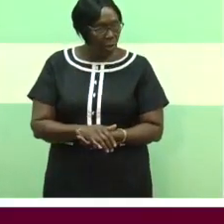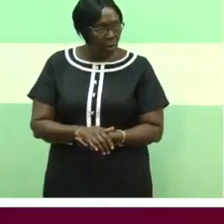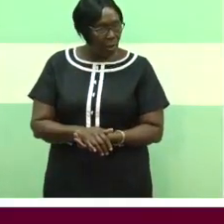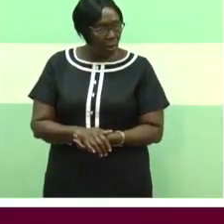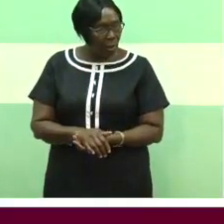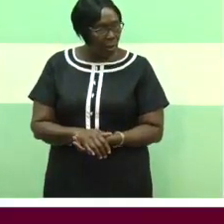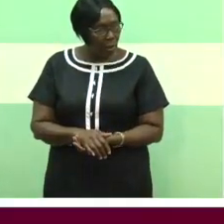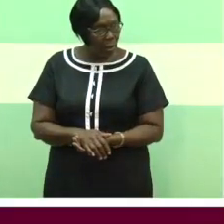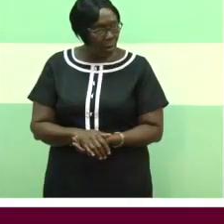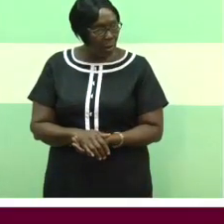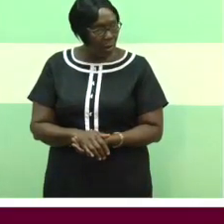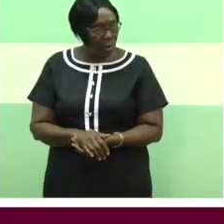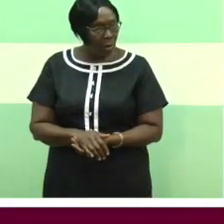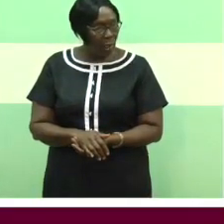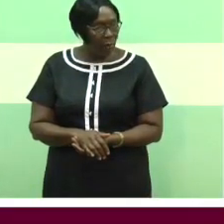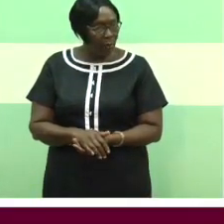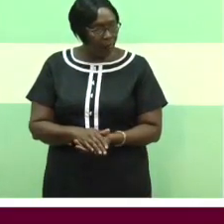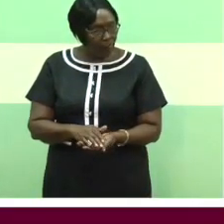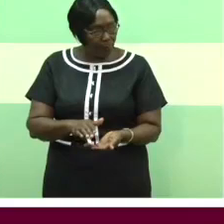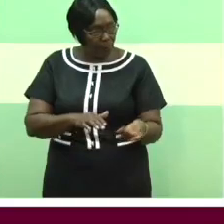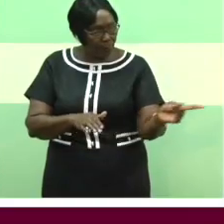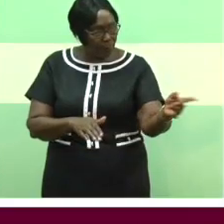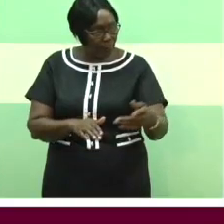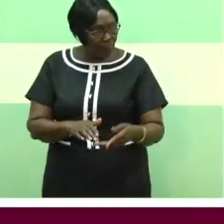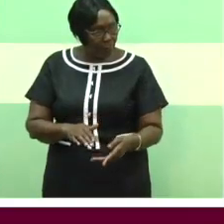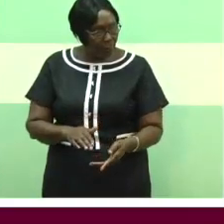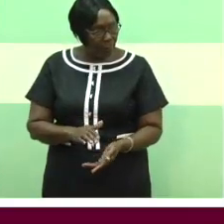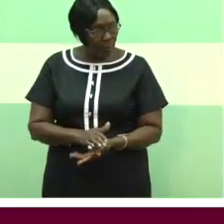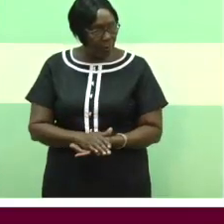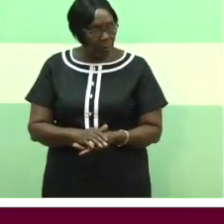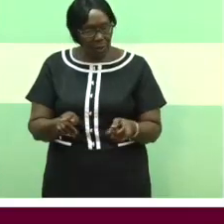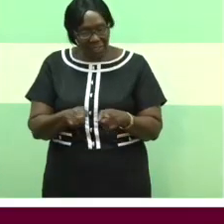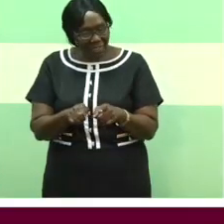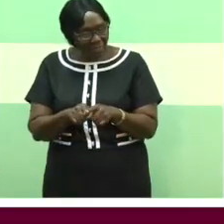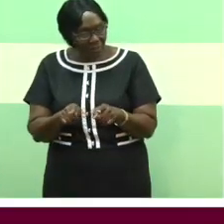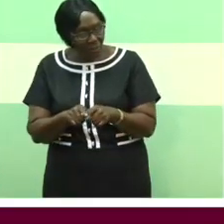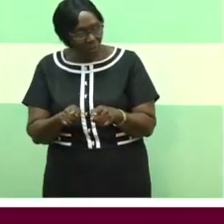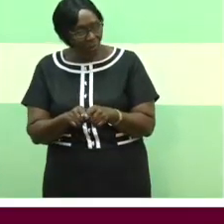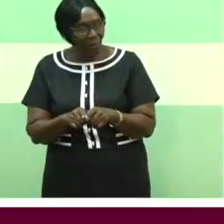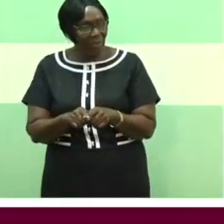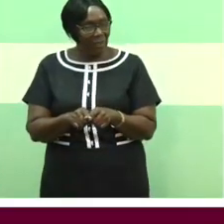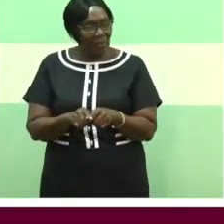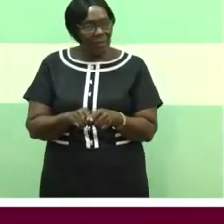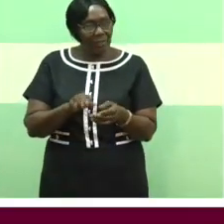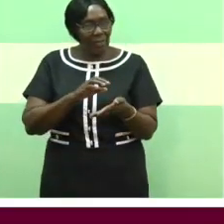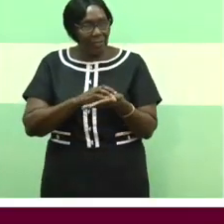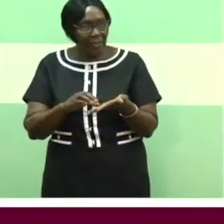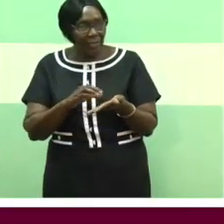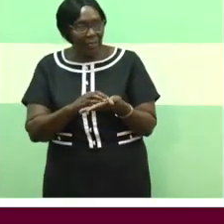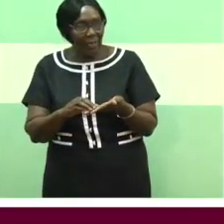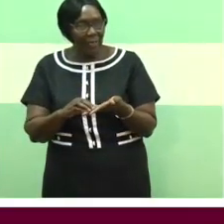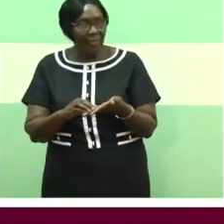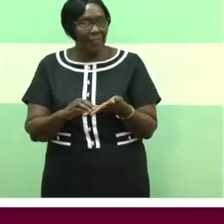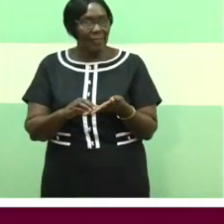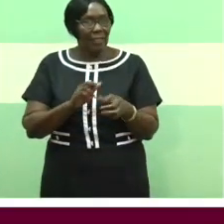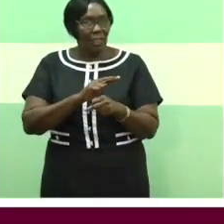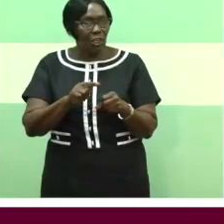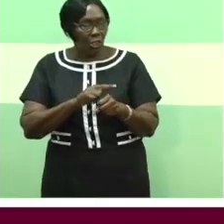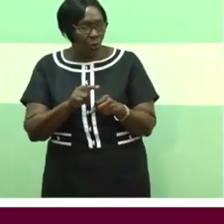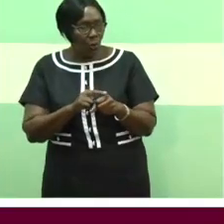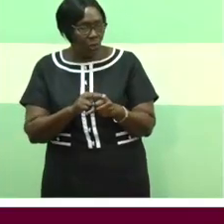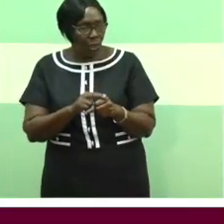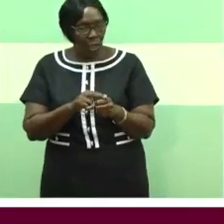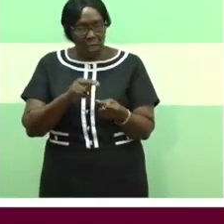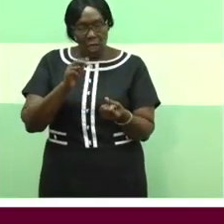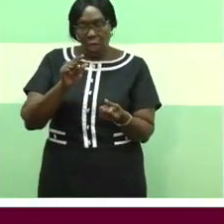lunch. Now you can do it on small. You can do it on small, on a small card. And you can use your glue and